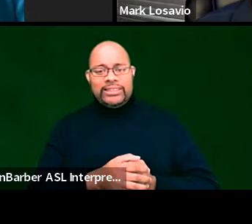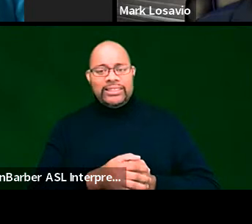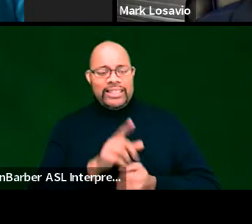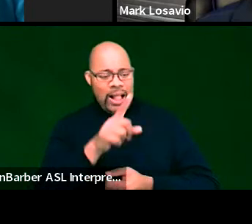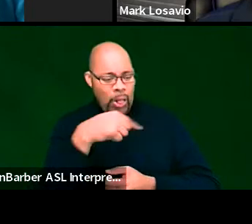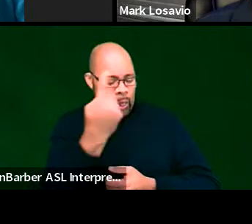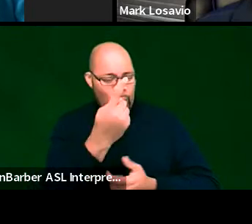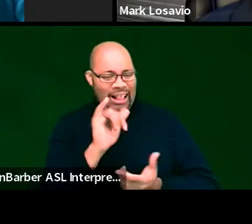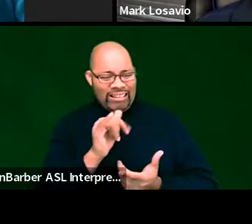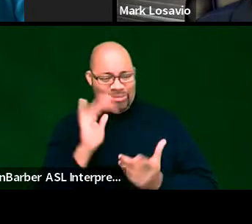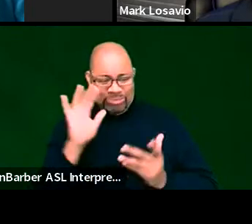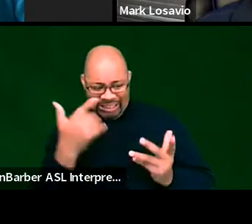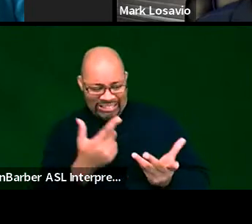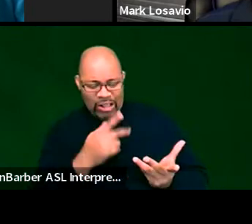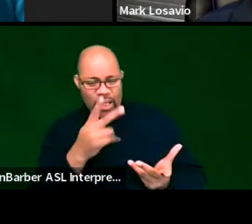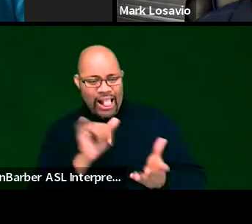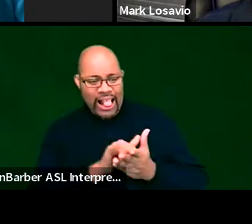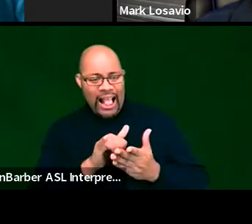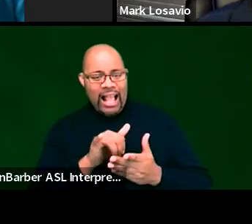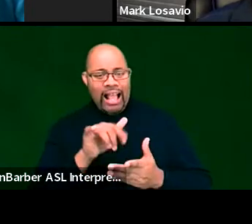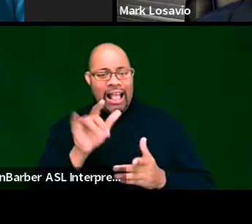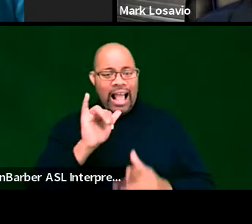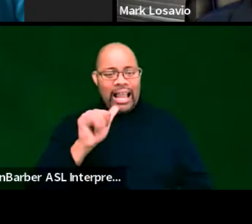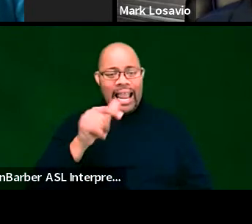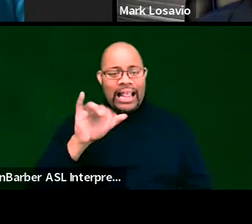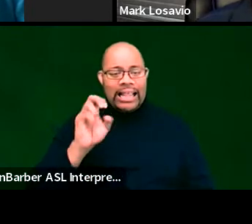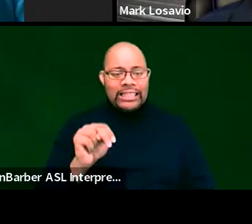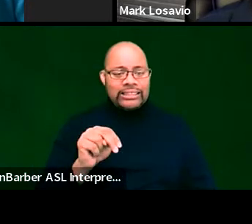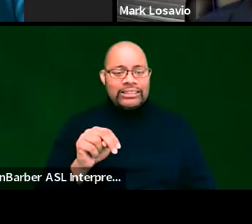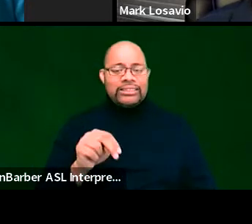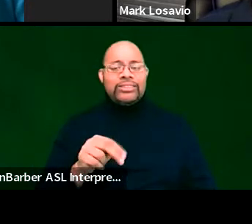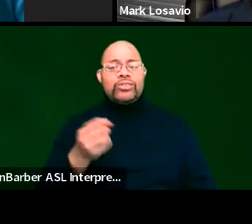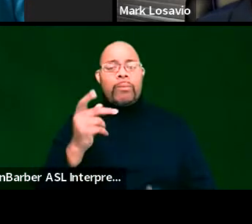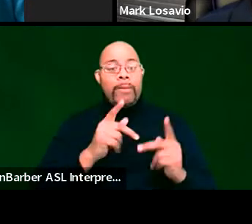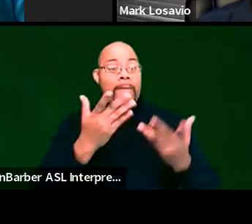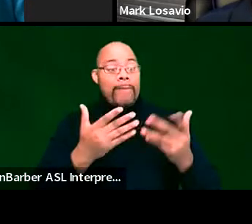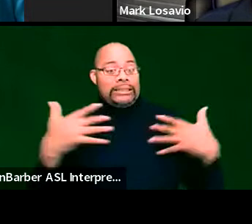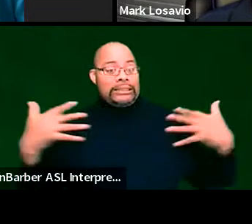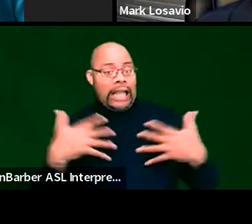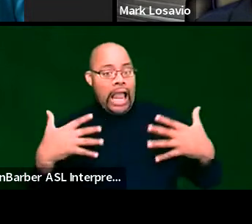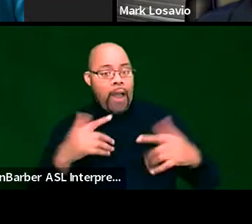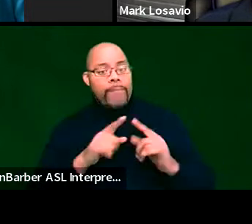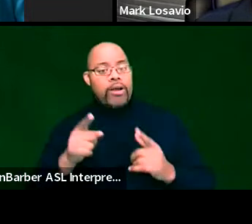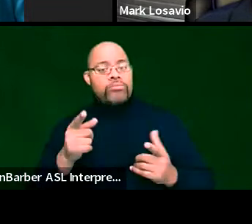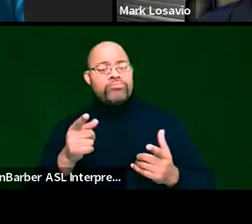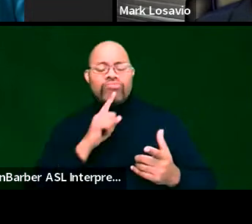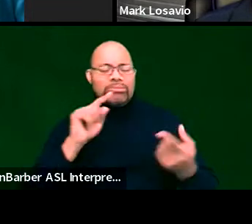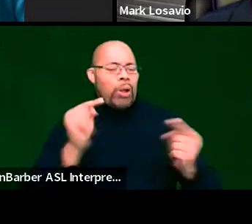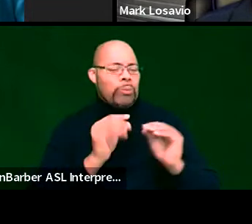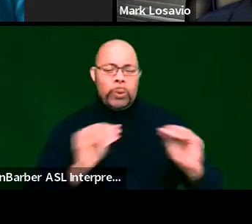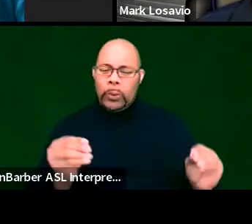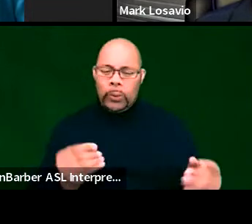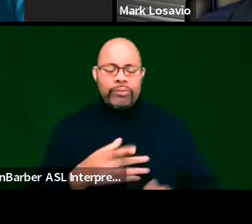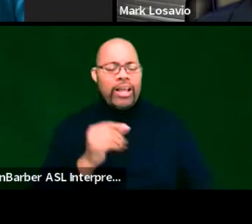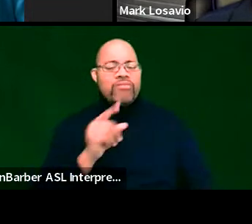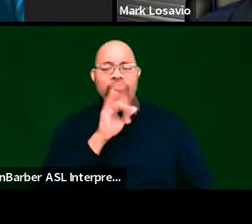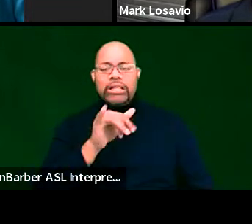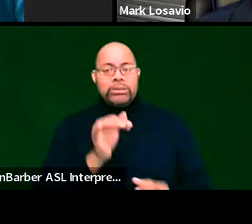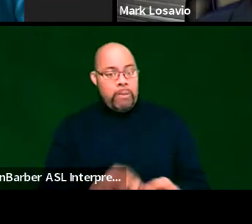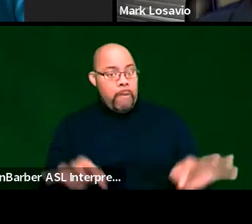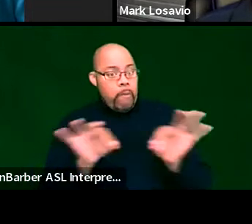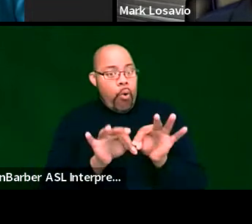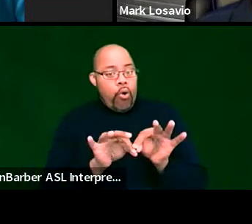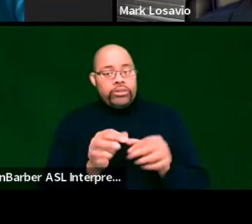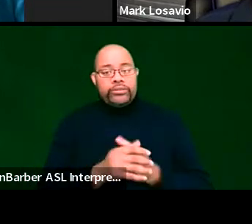look kind of crazy. They do kind of look like aliens, like Mark was describing. So people might be scared, but they are harmless and they're very essential